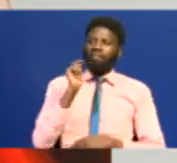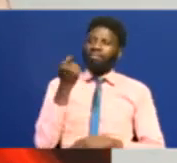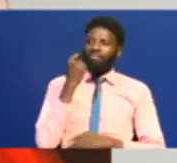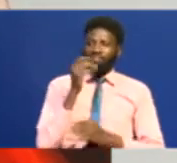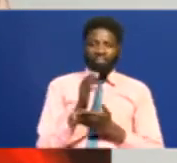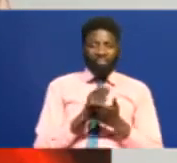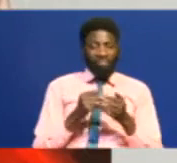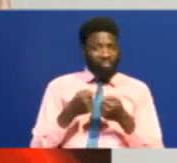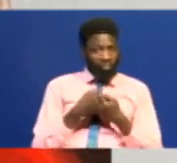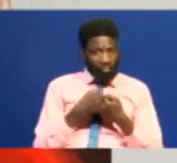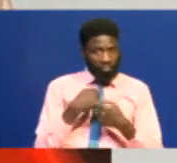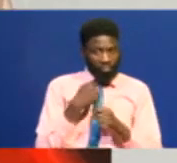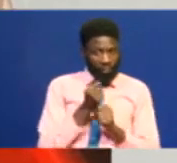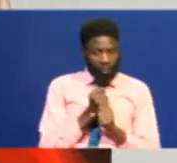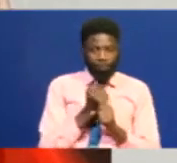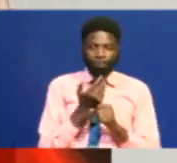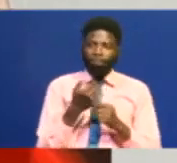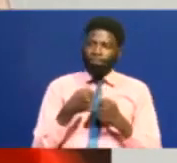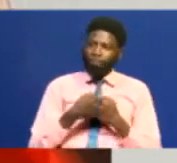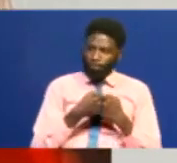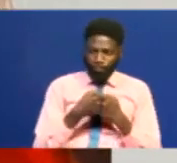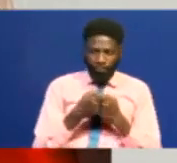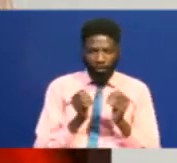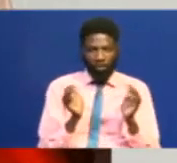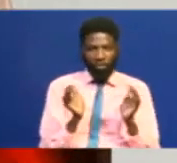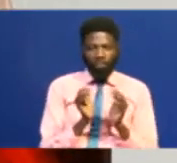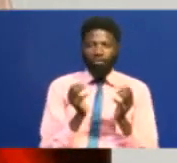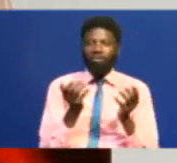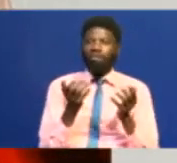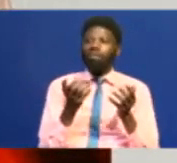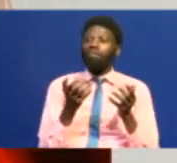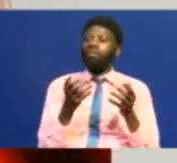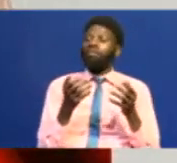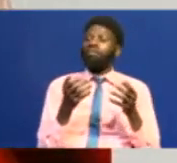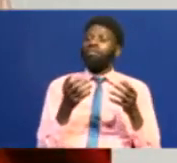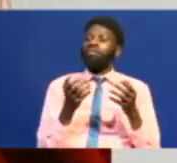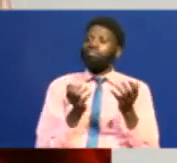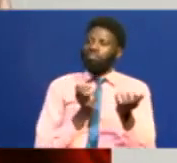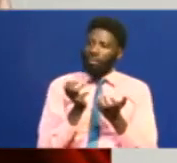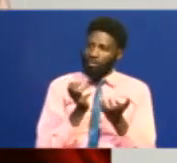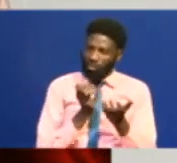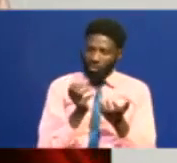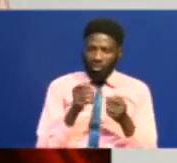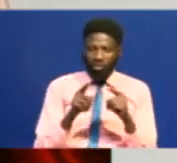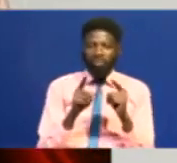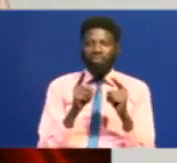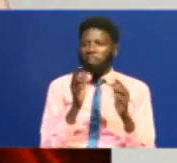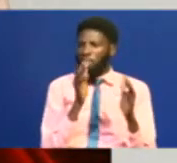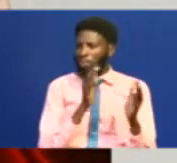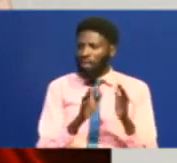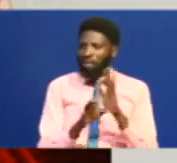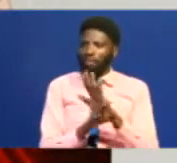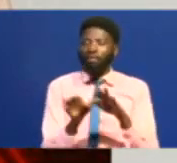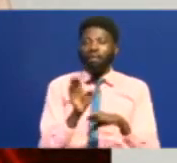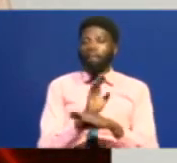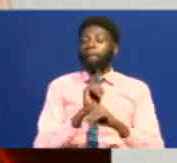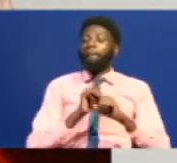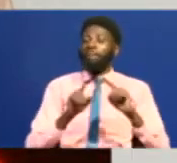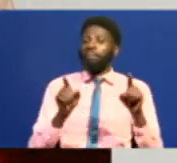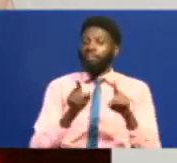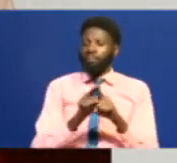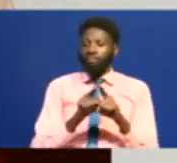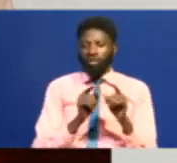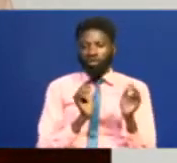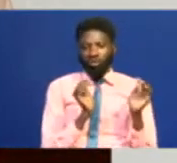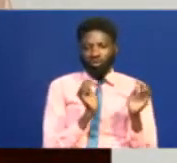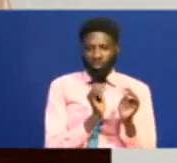challenges actually make it a little bit constraining for startups to, you know, put all these measures in place. However, you know, as startups,